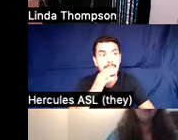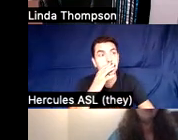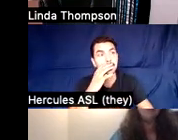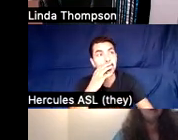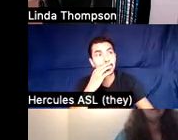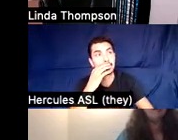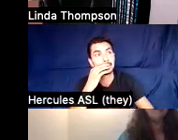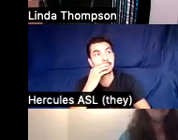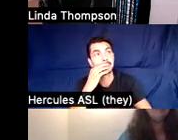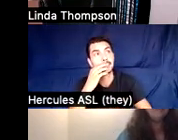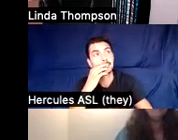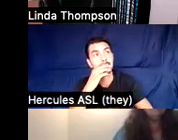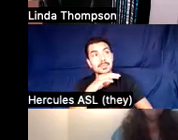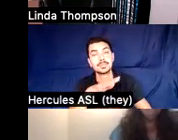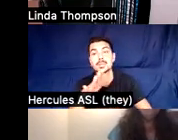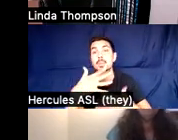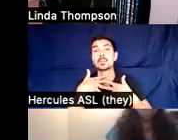And then take one more breath in.